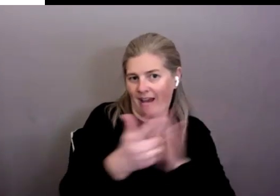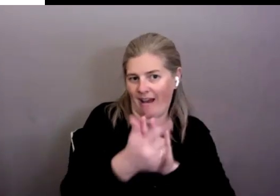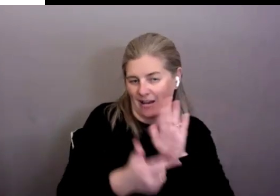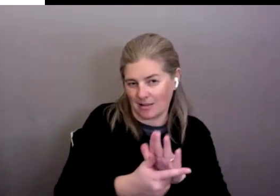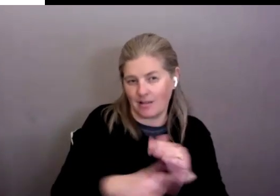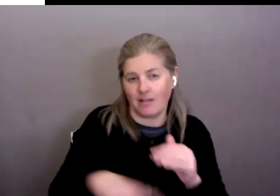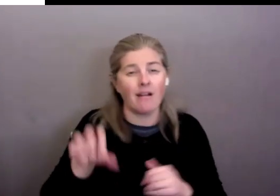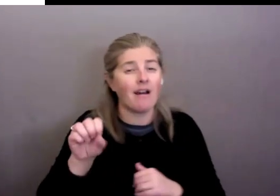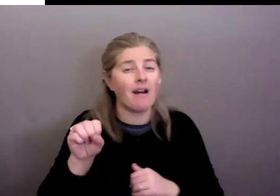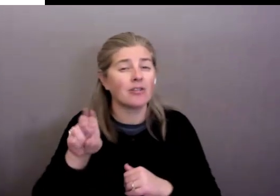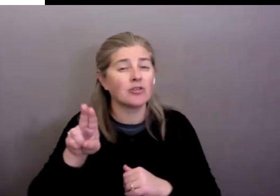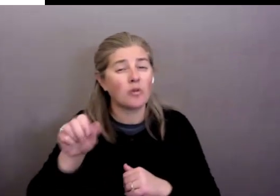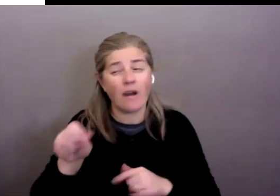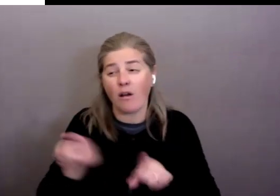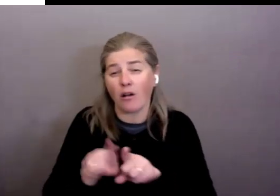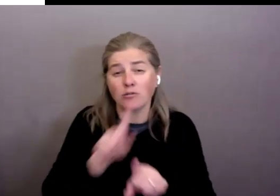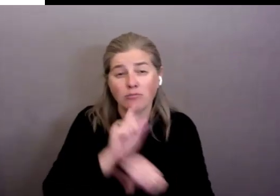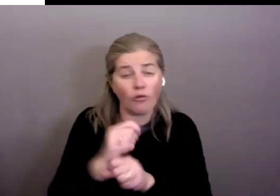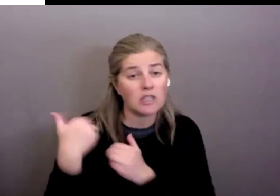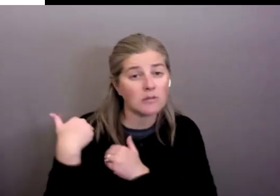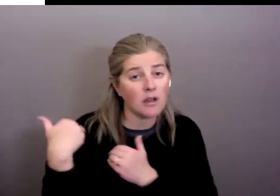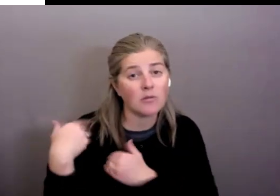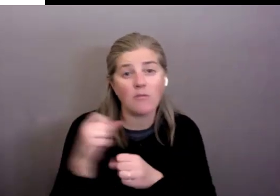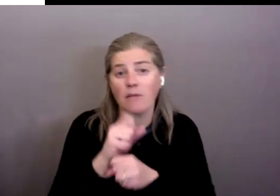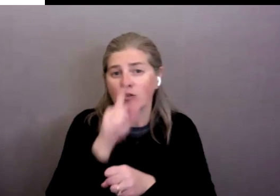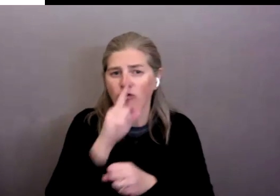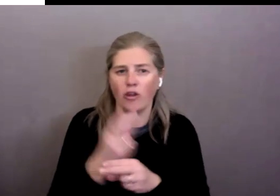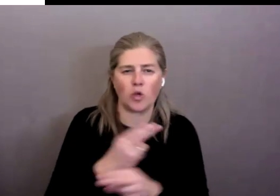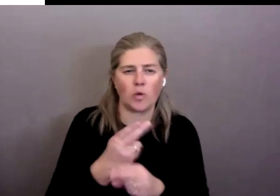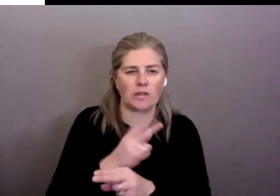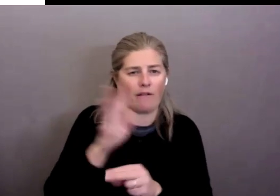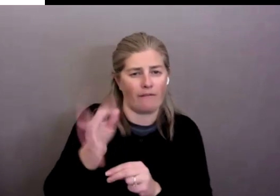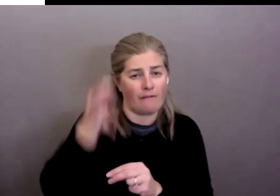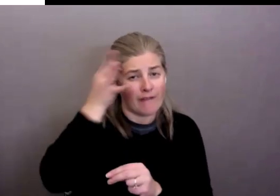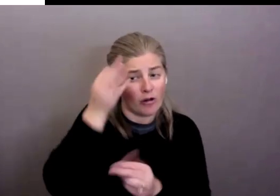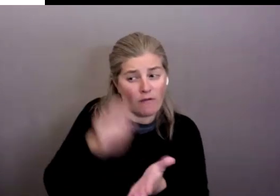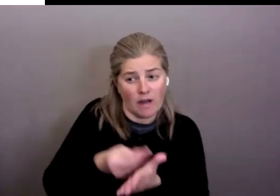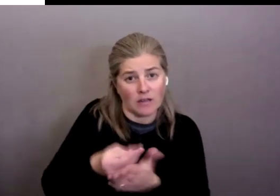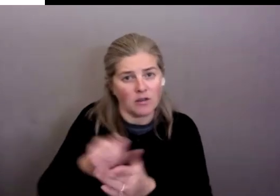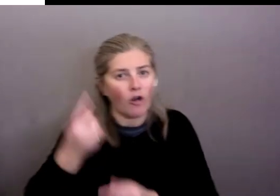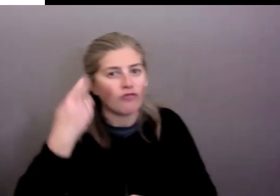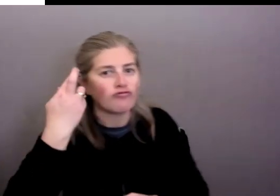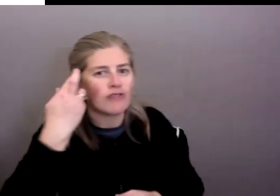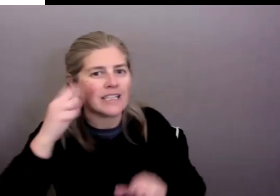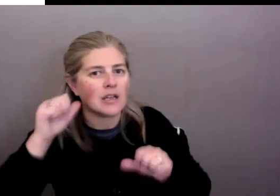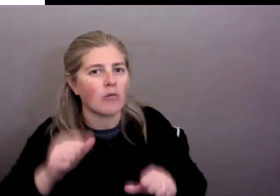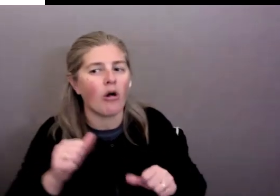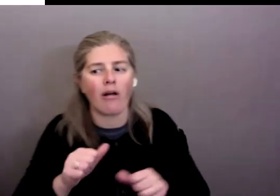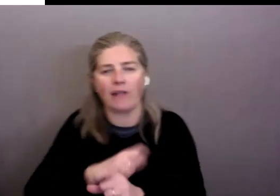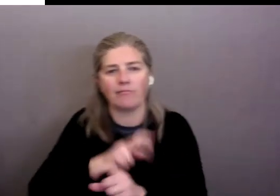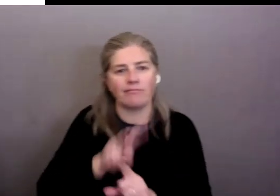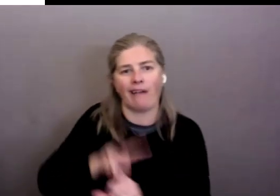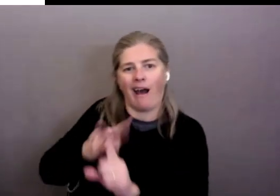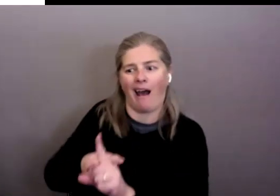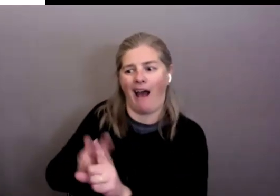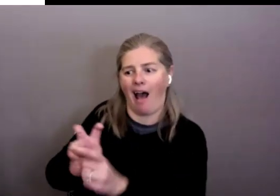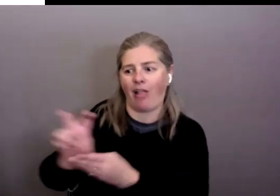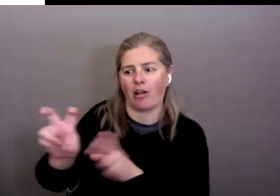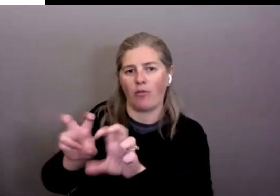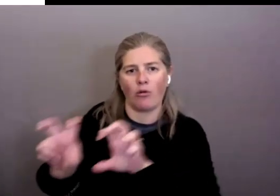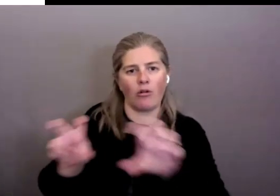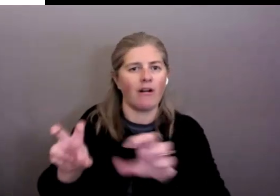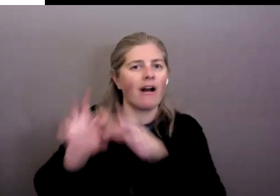SUAs are also responsible for ensuring that the use of federal funds is reasonable and allocable, consistent with 45 CFR